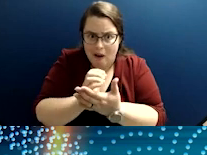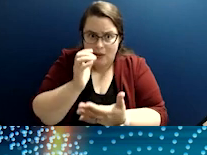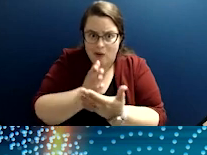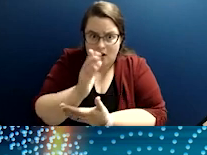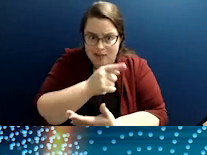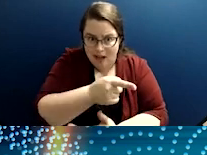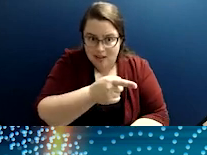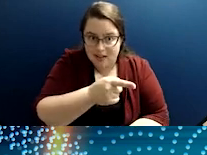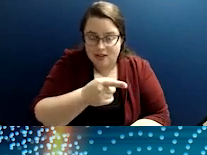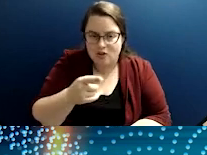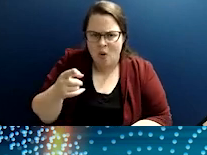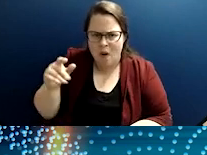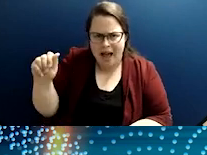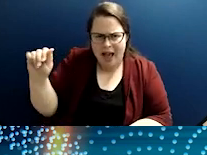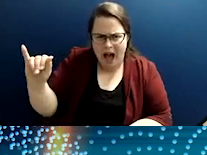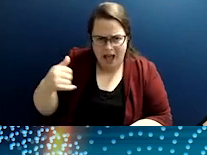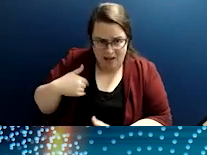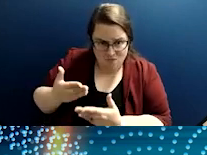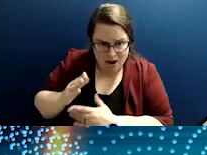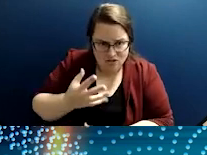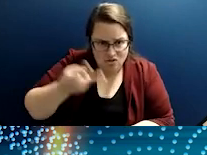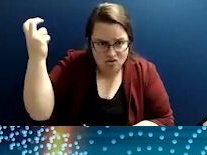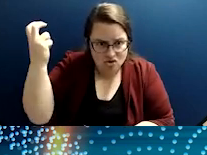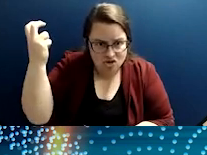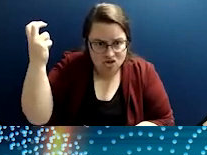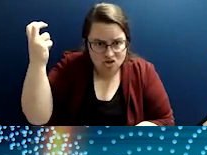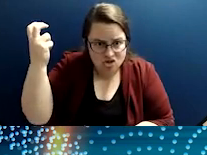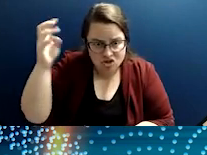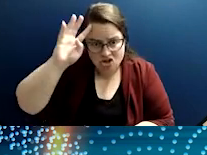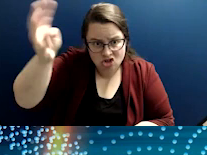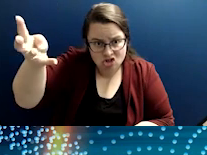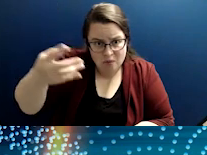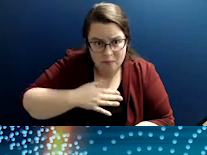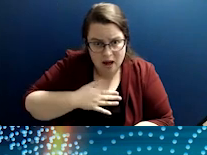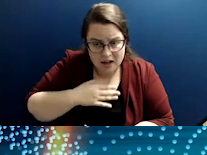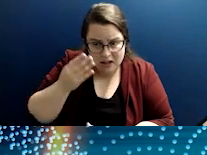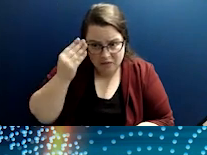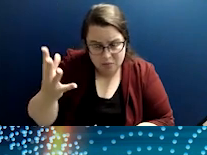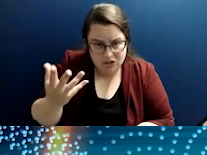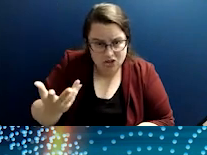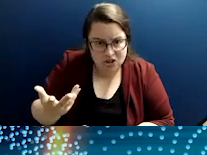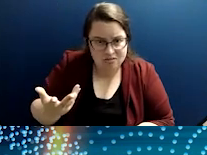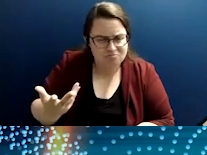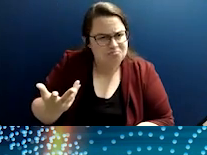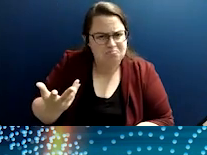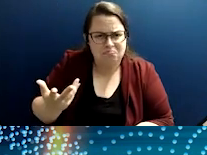AI have to take that, and generate that image?